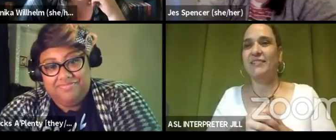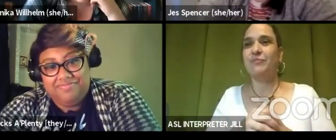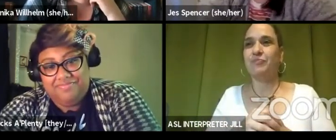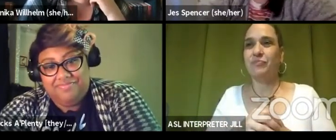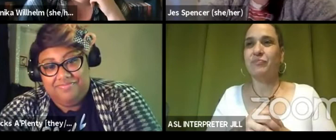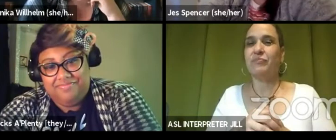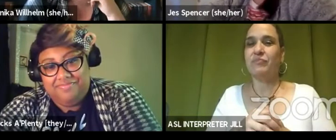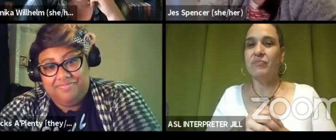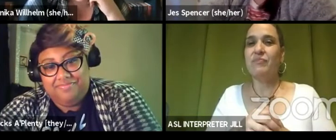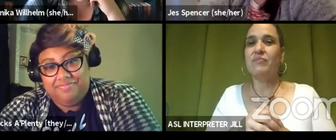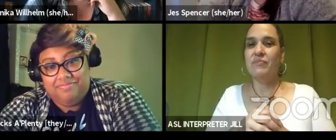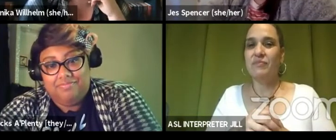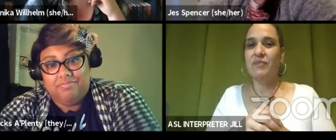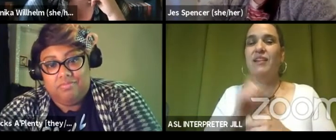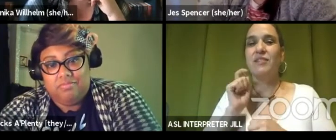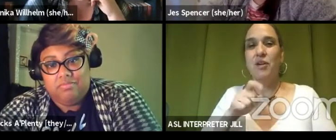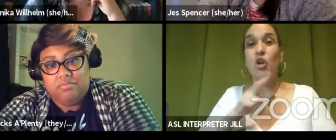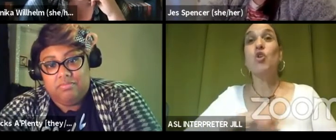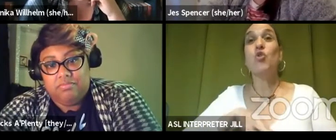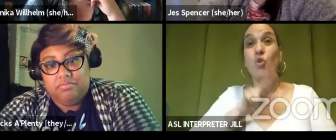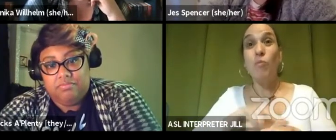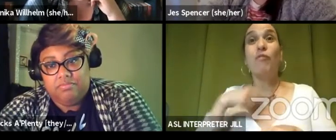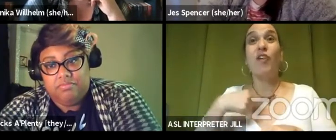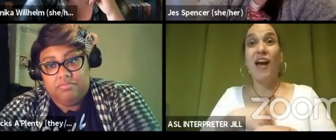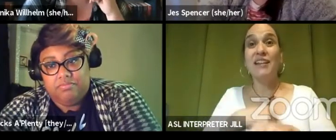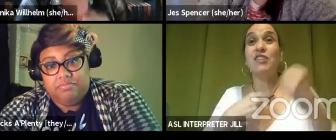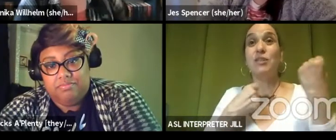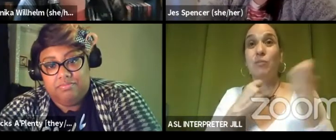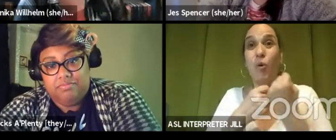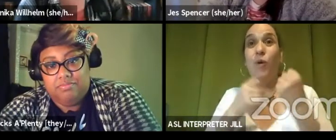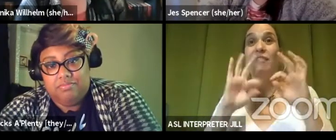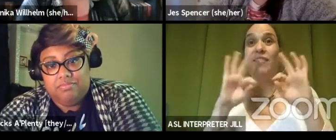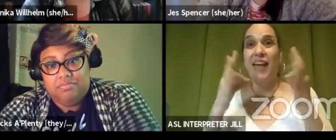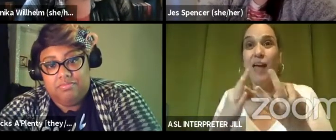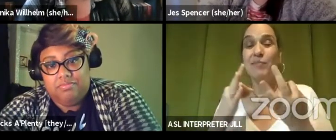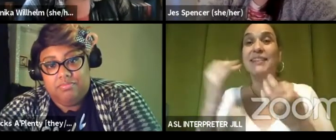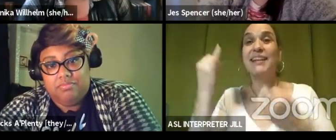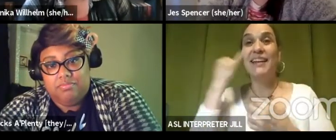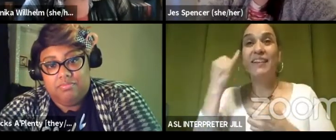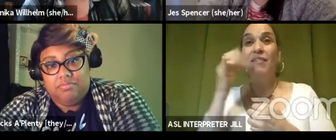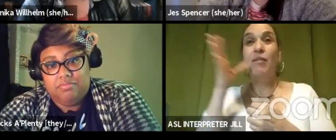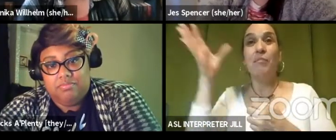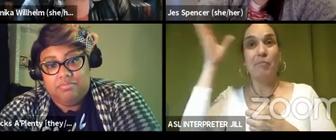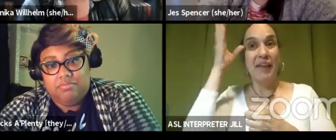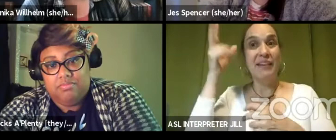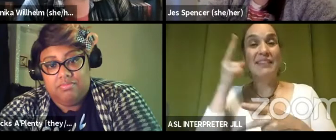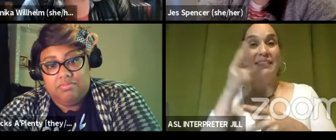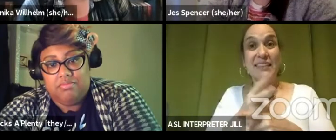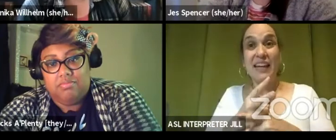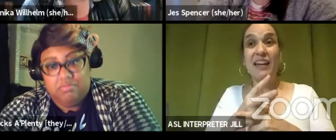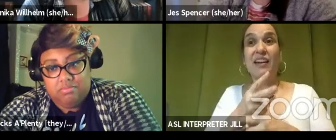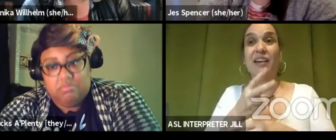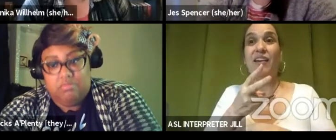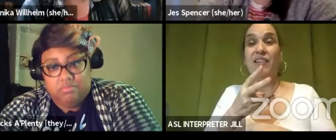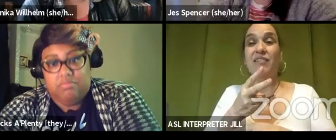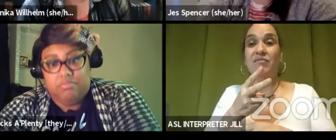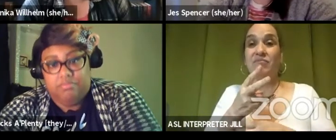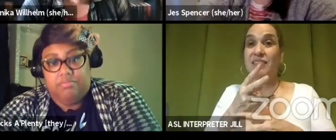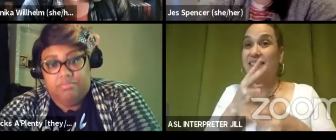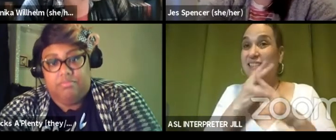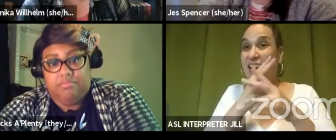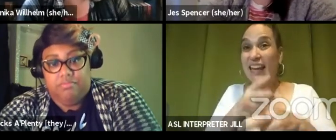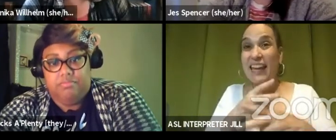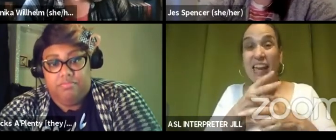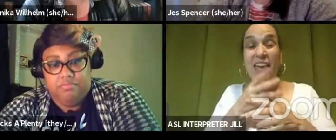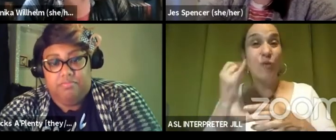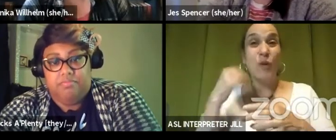to support families. If those parents are taken care of, they're going to produce for you.